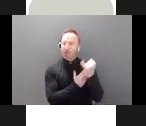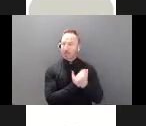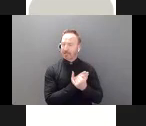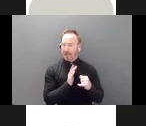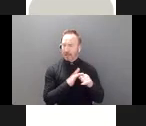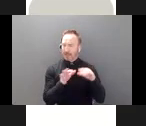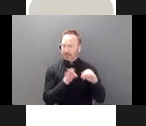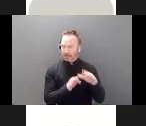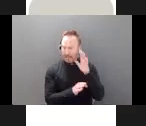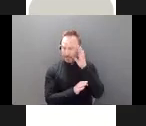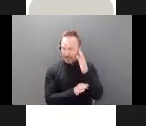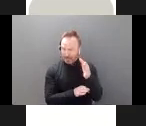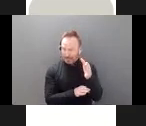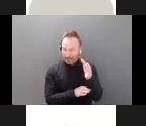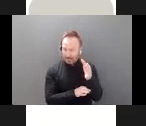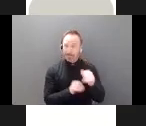I might have given a little clue here.